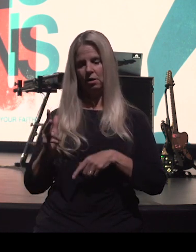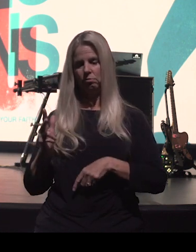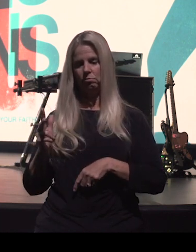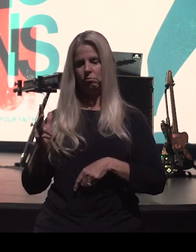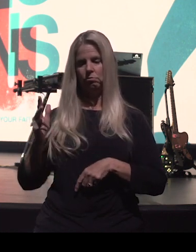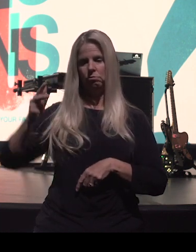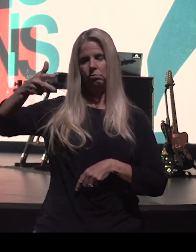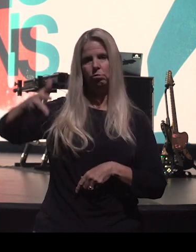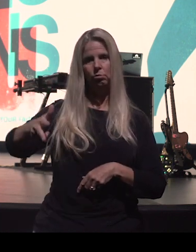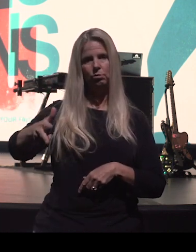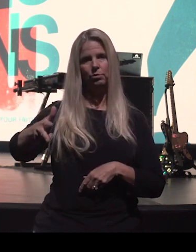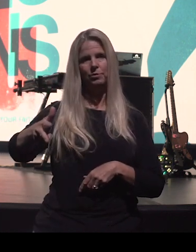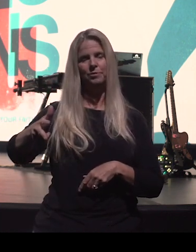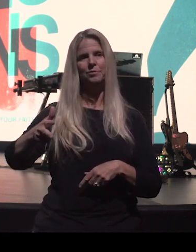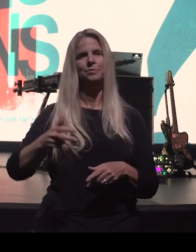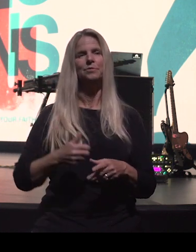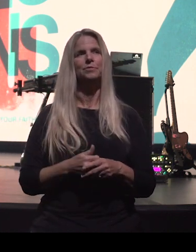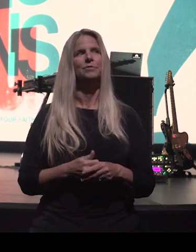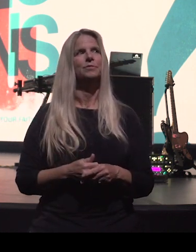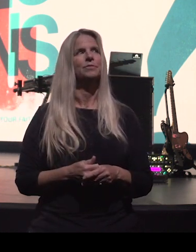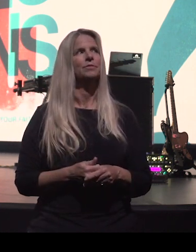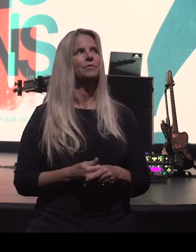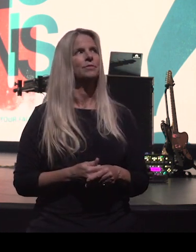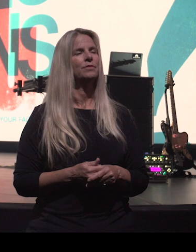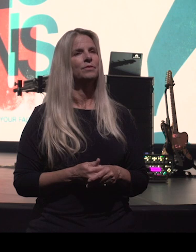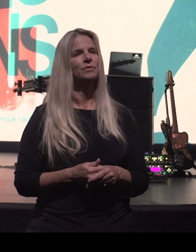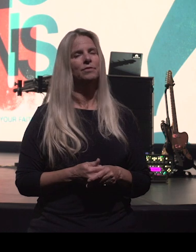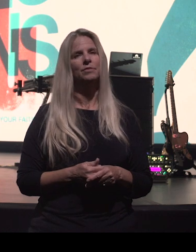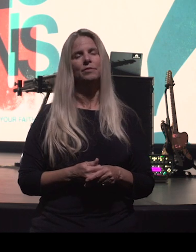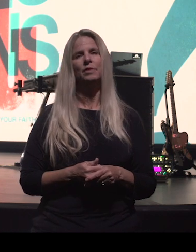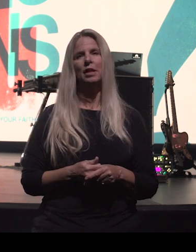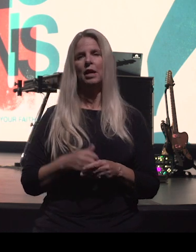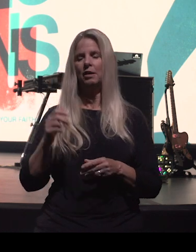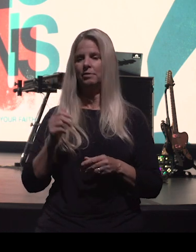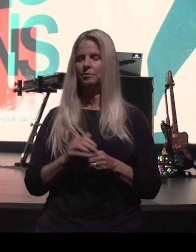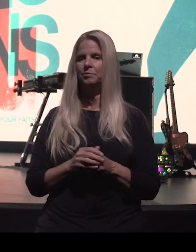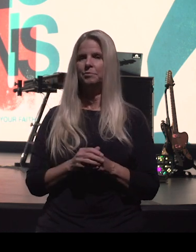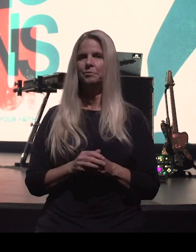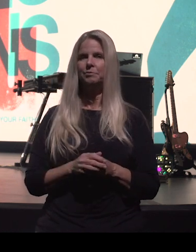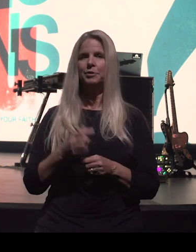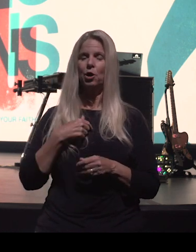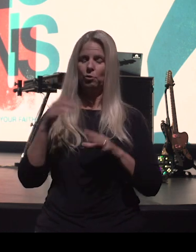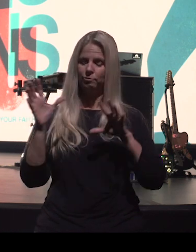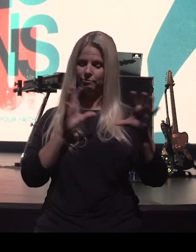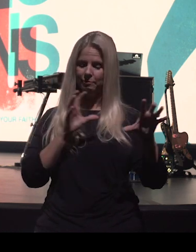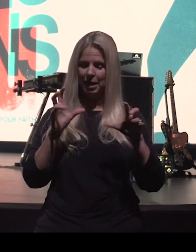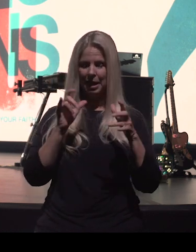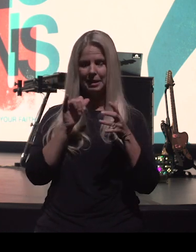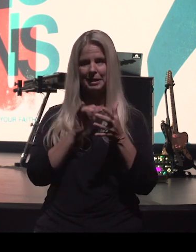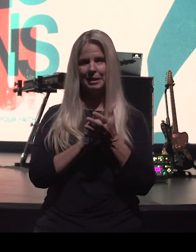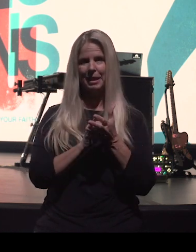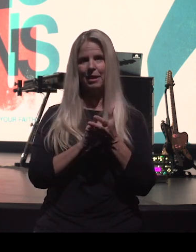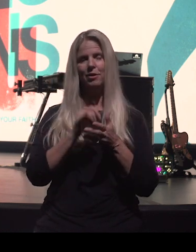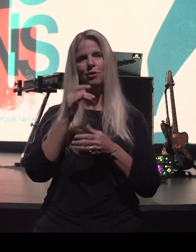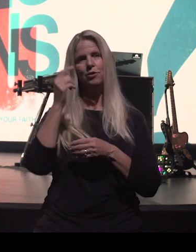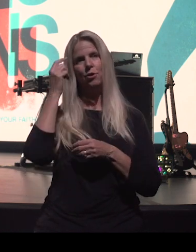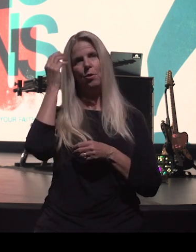there and let air out of my tires, you know, got out of the sand. Think about this